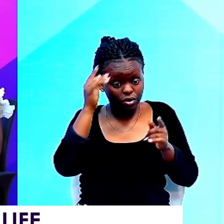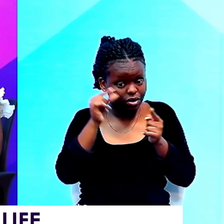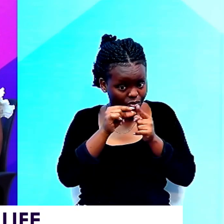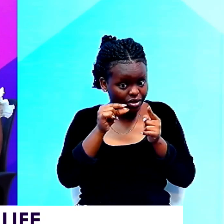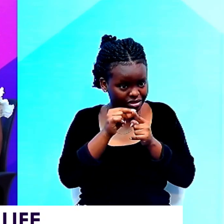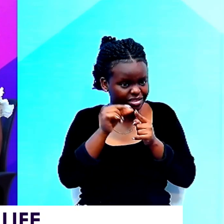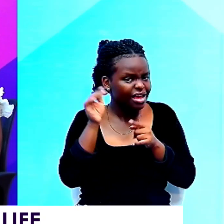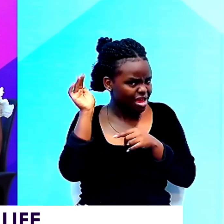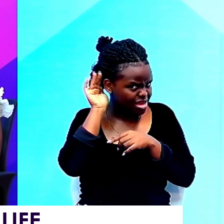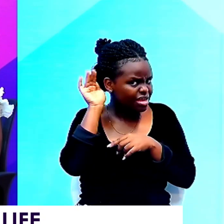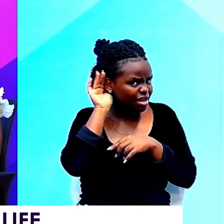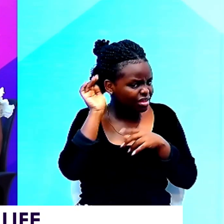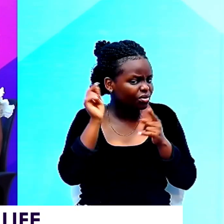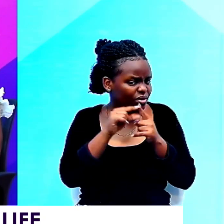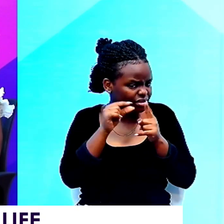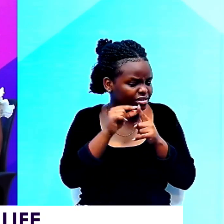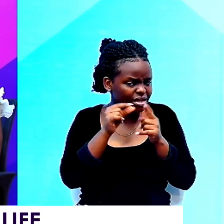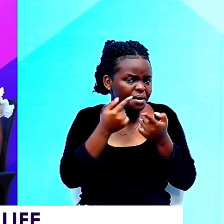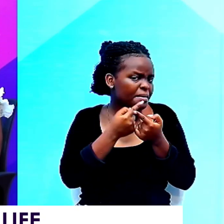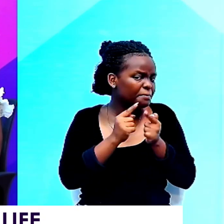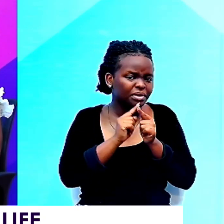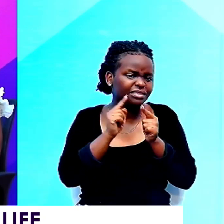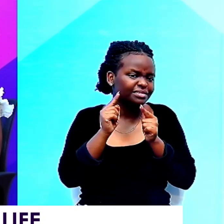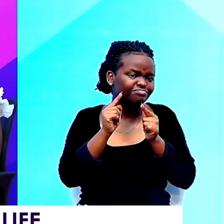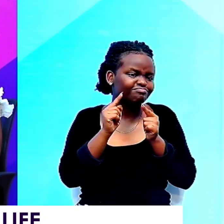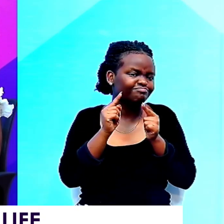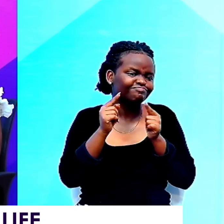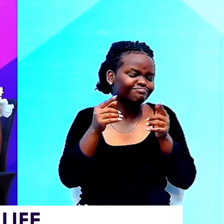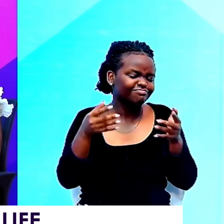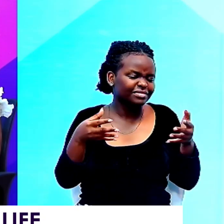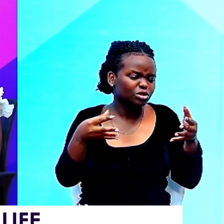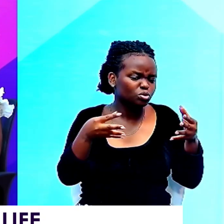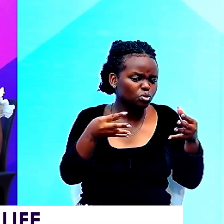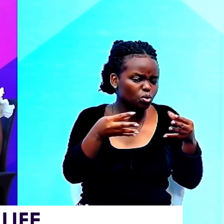Yes. I hear the words, but just to put them together.